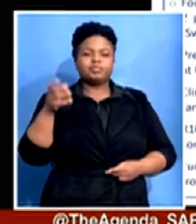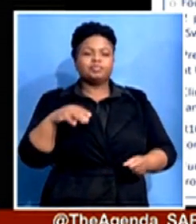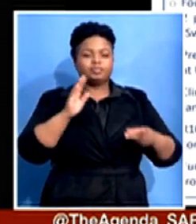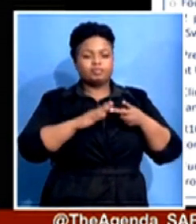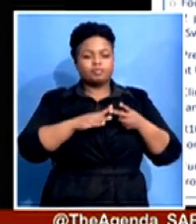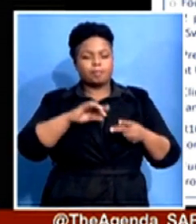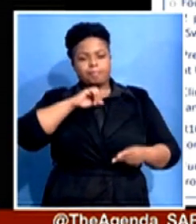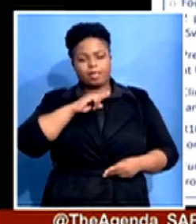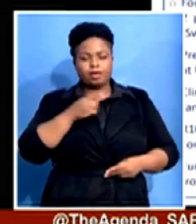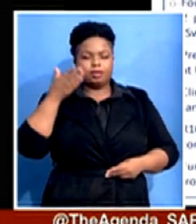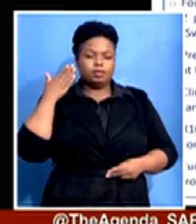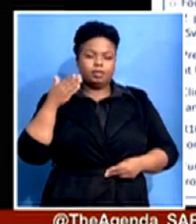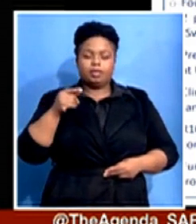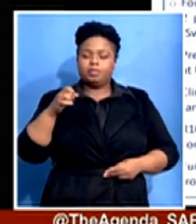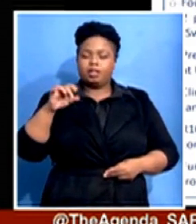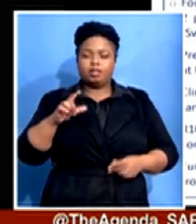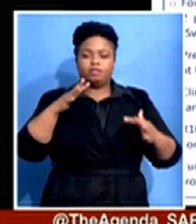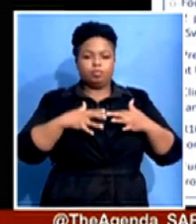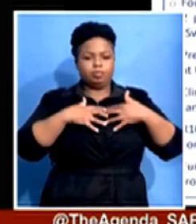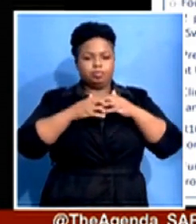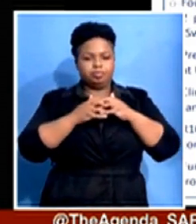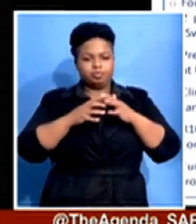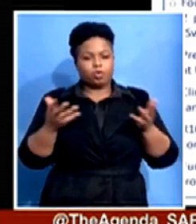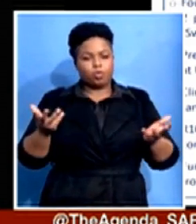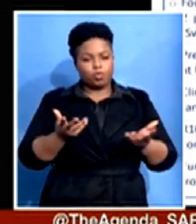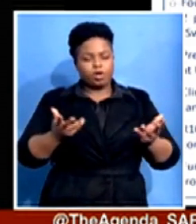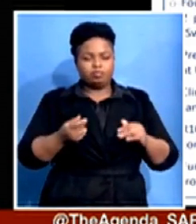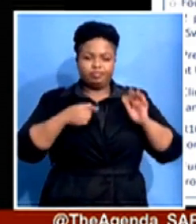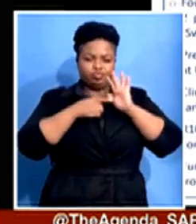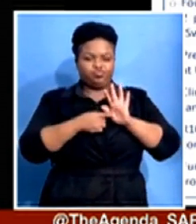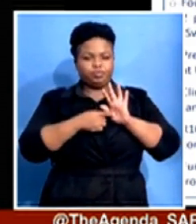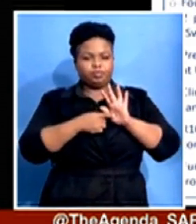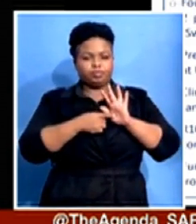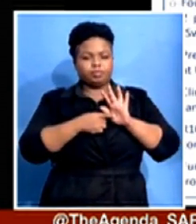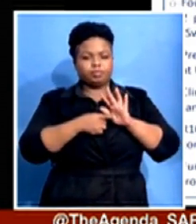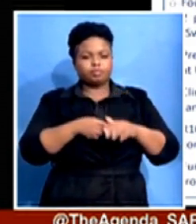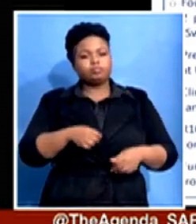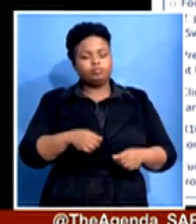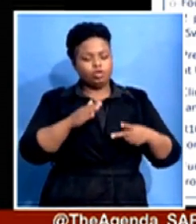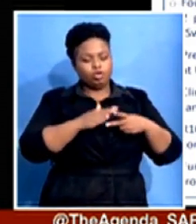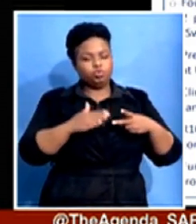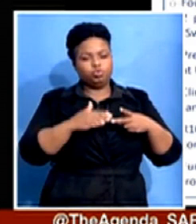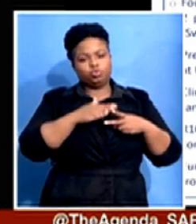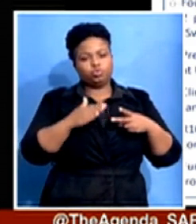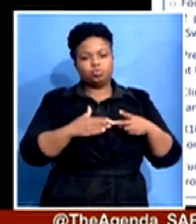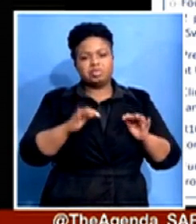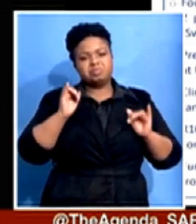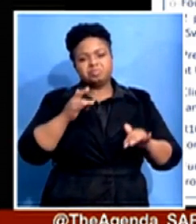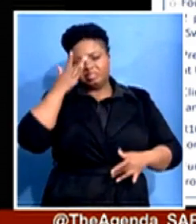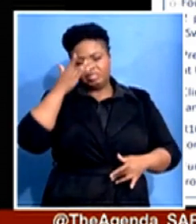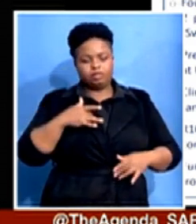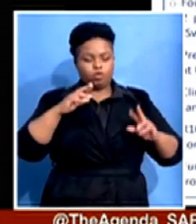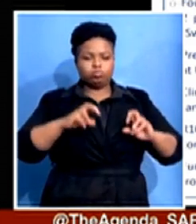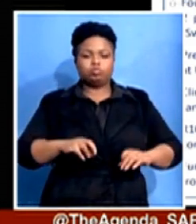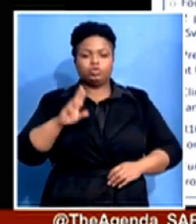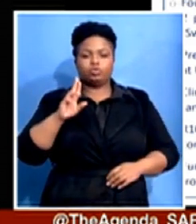formulations also demonstrated 2 properties without toxicities from studies done at UPCSR and University. So